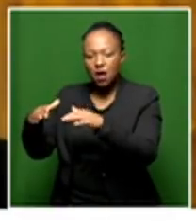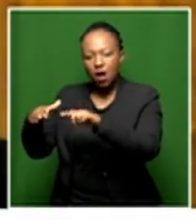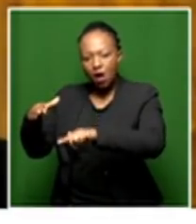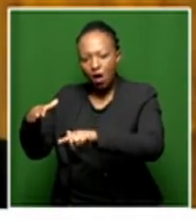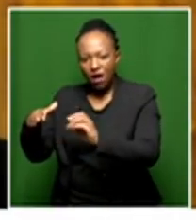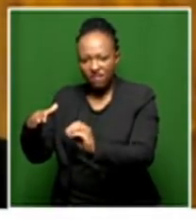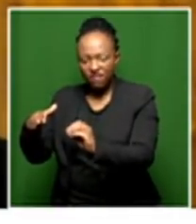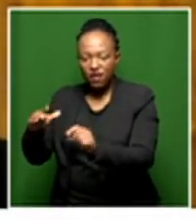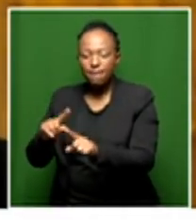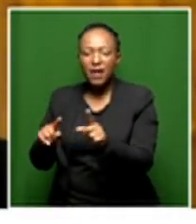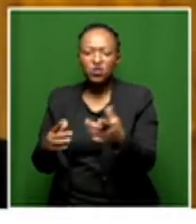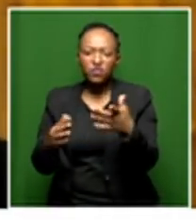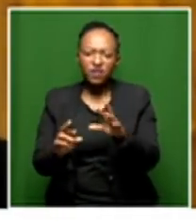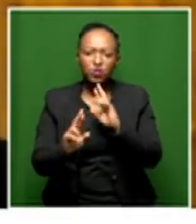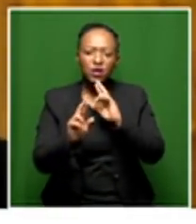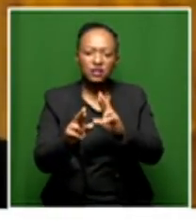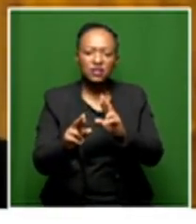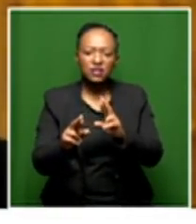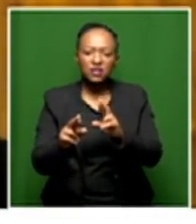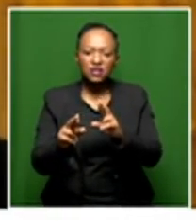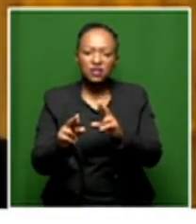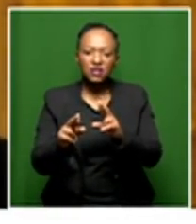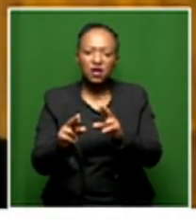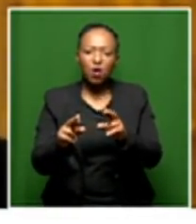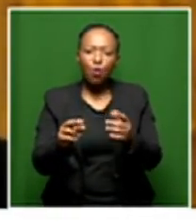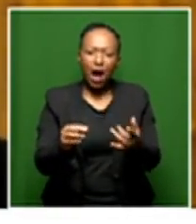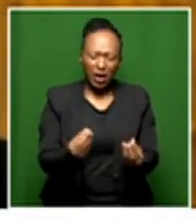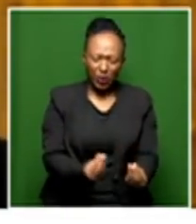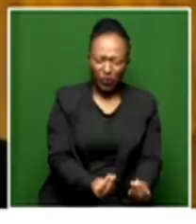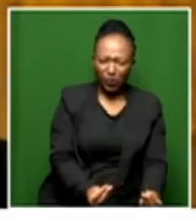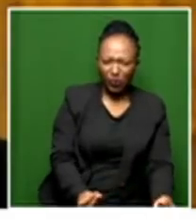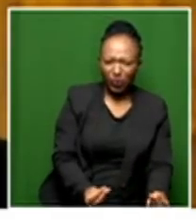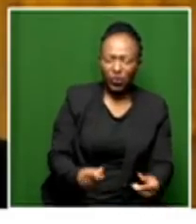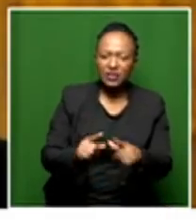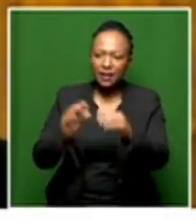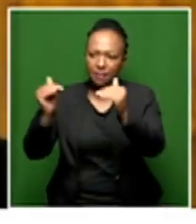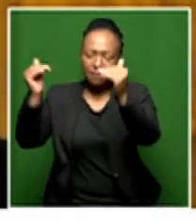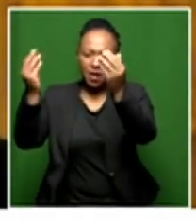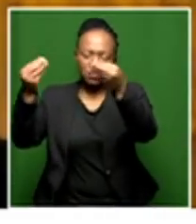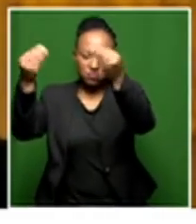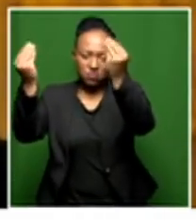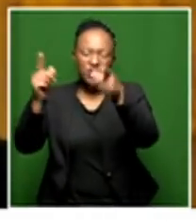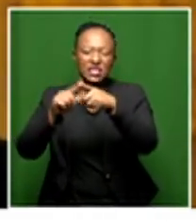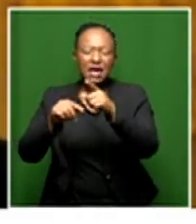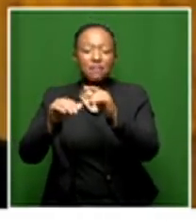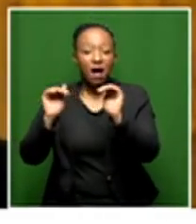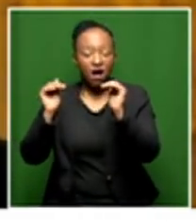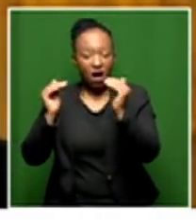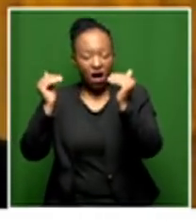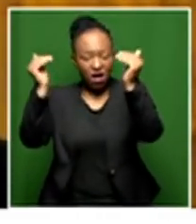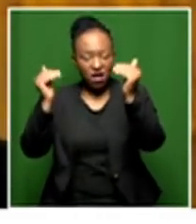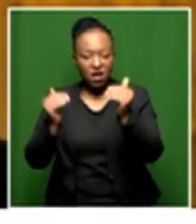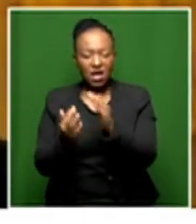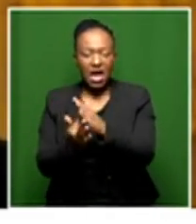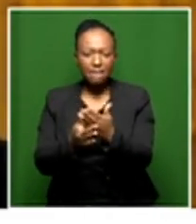answer, that it's Yes. the upper end and the very lower end. So those are the ones that we really need to watch out. In